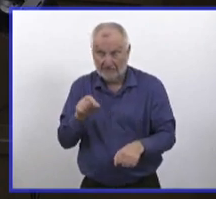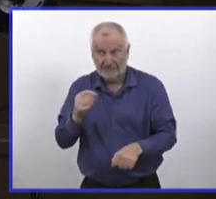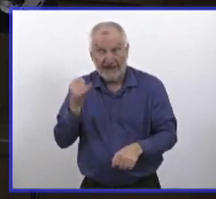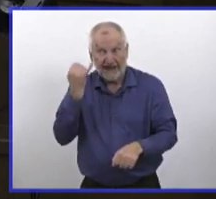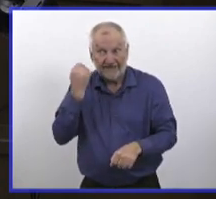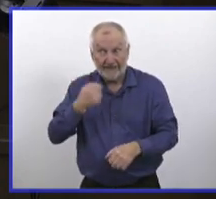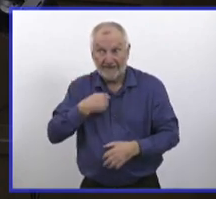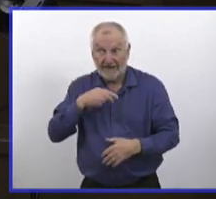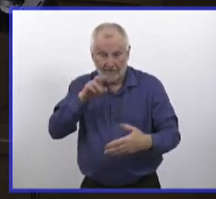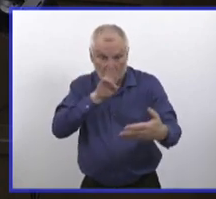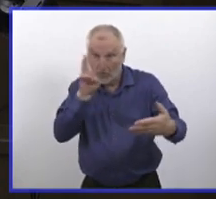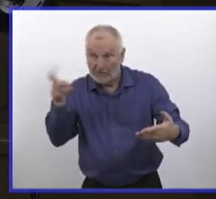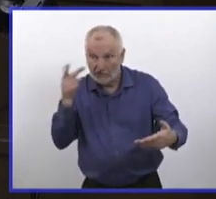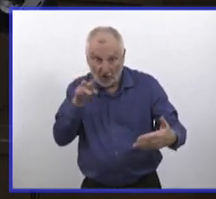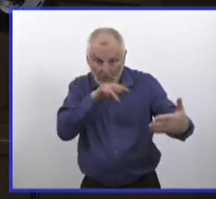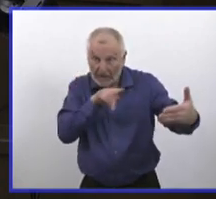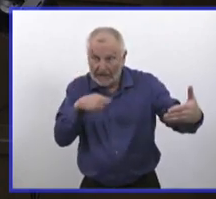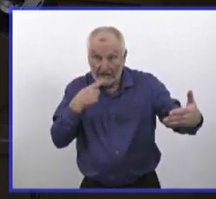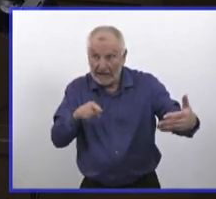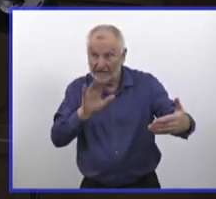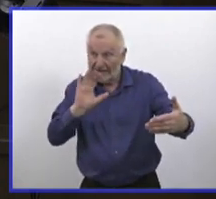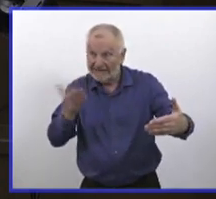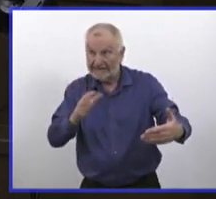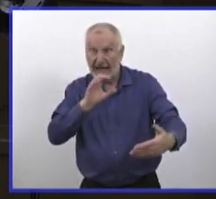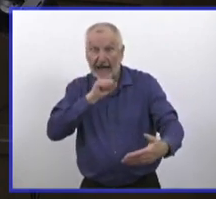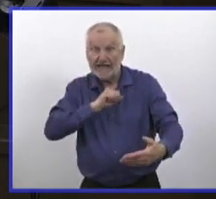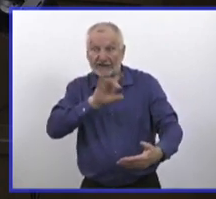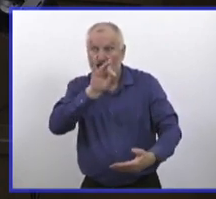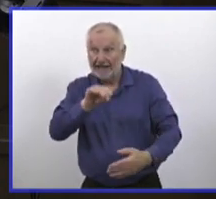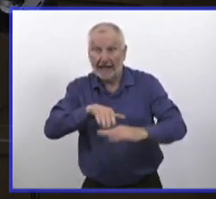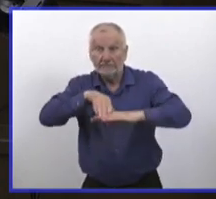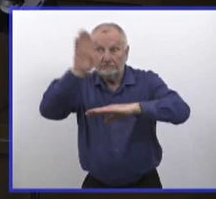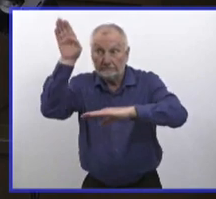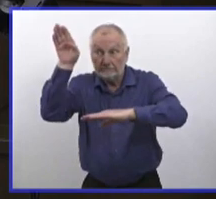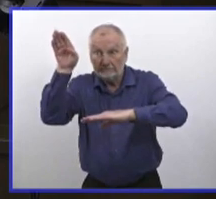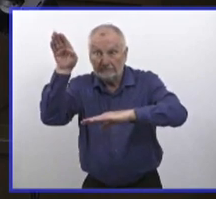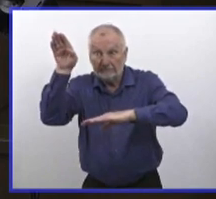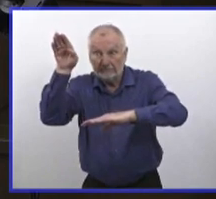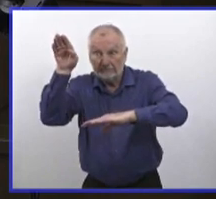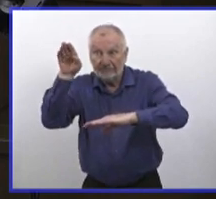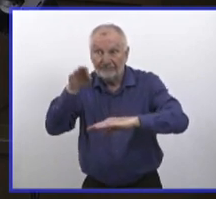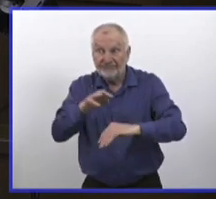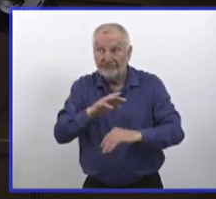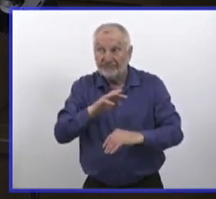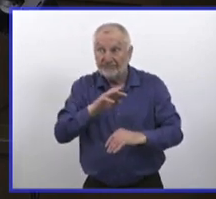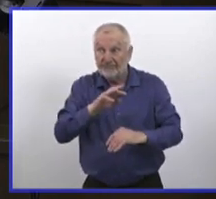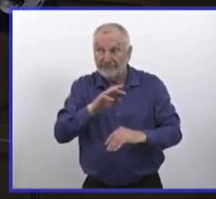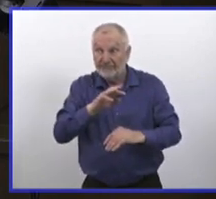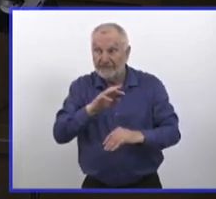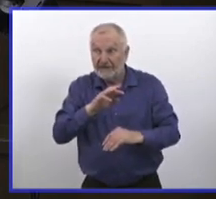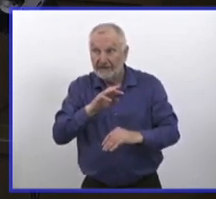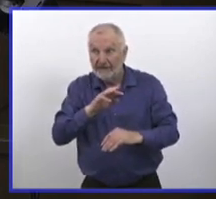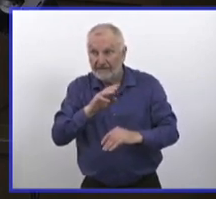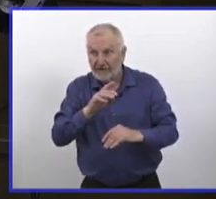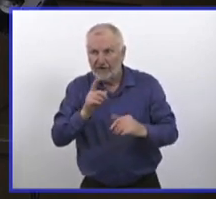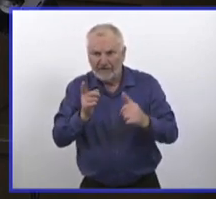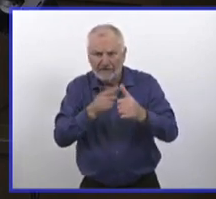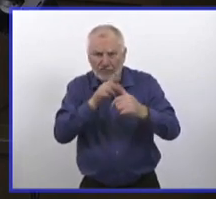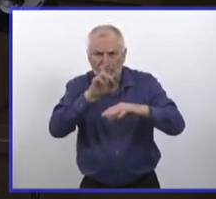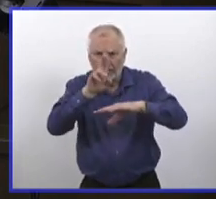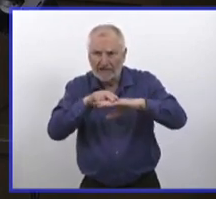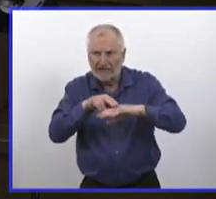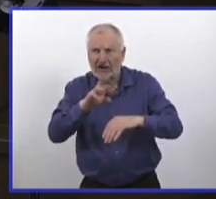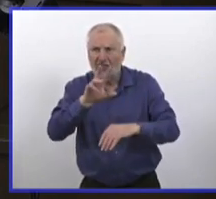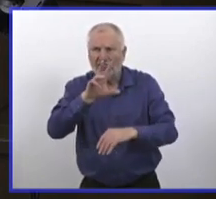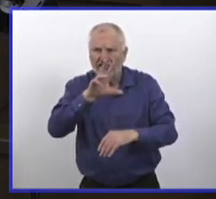people 80 and over and 60 and over through First Nations are also eligible. Is that misleading with what that says,